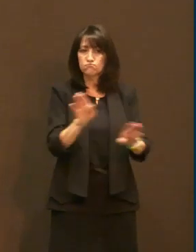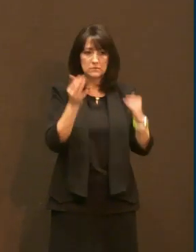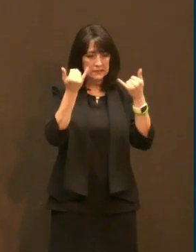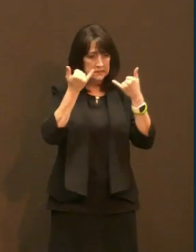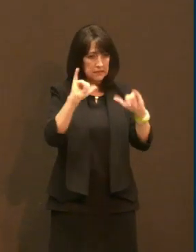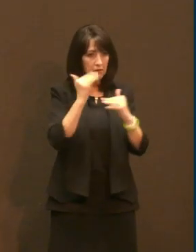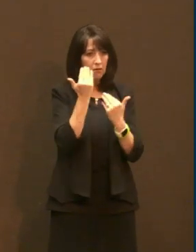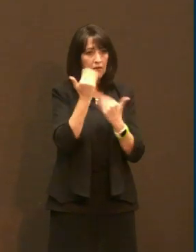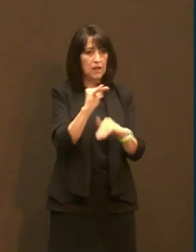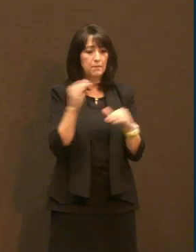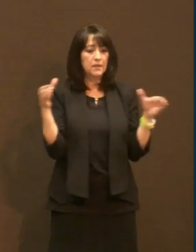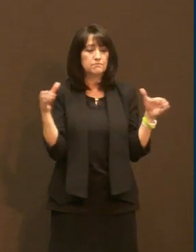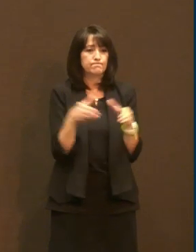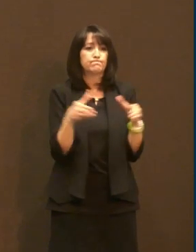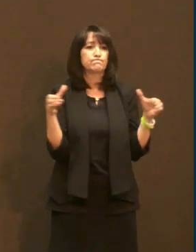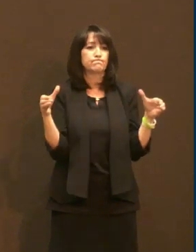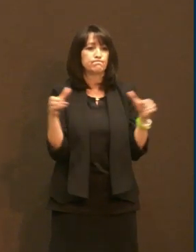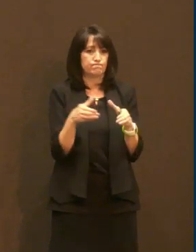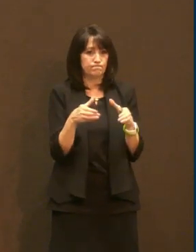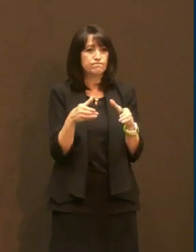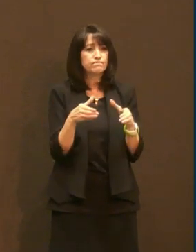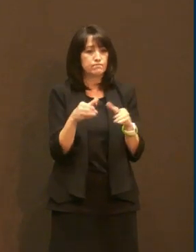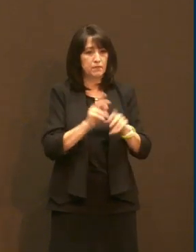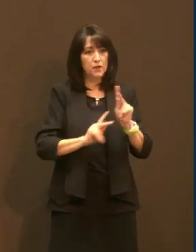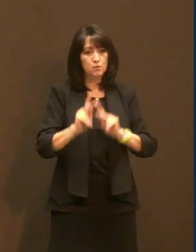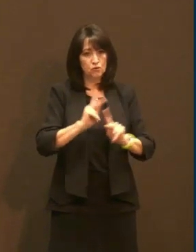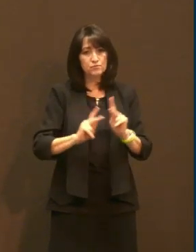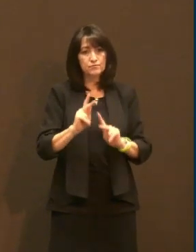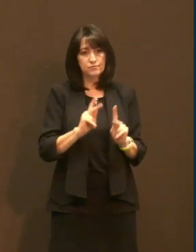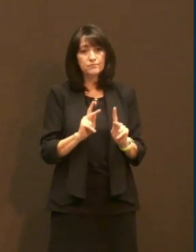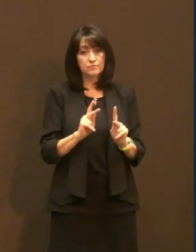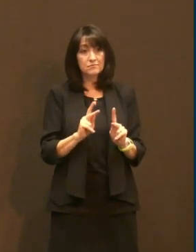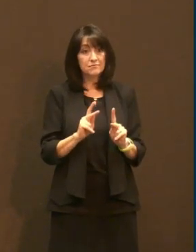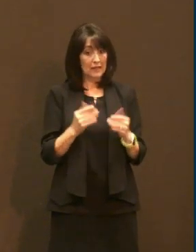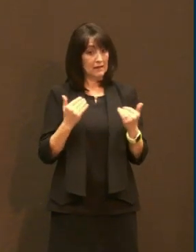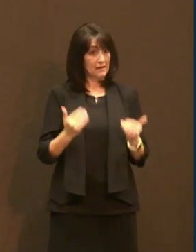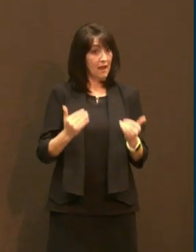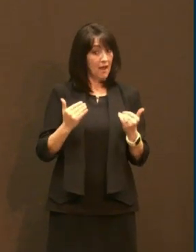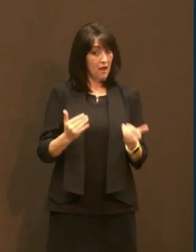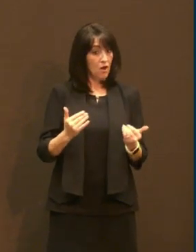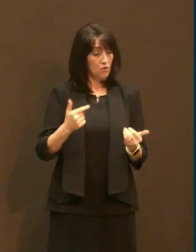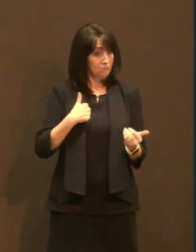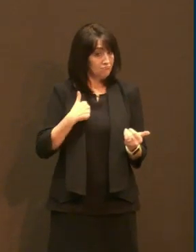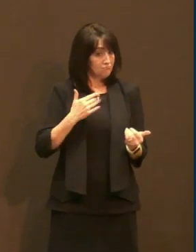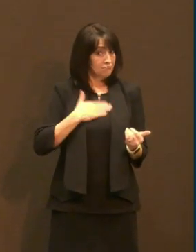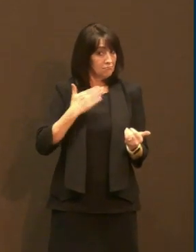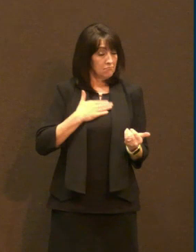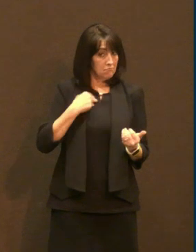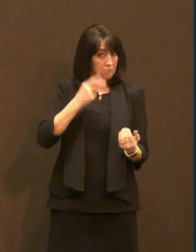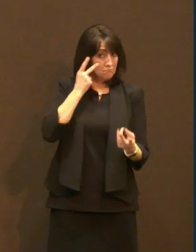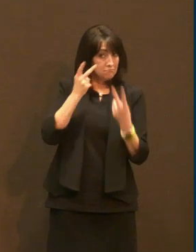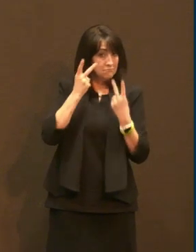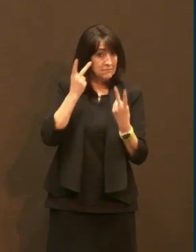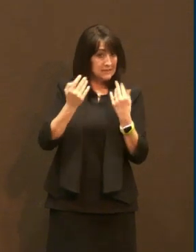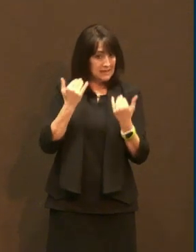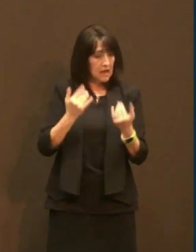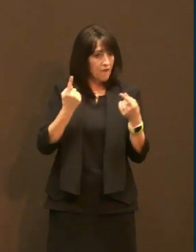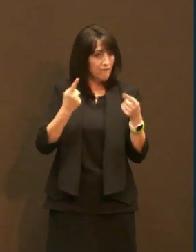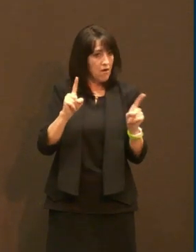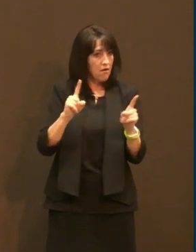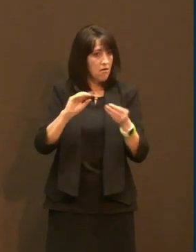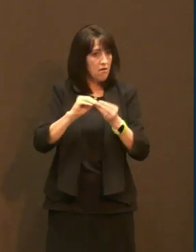of caution. The positive is that our efforts to flatten the curve are working, that the indicators